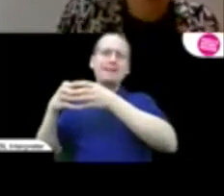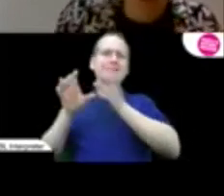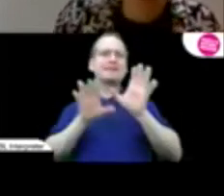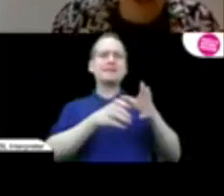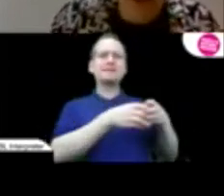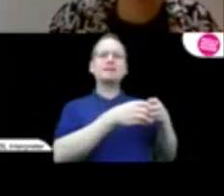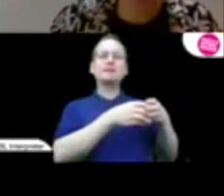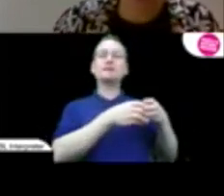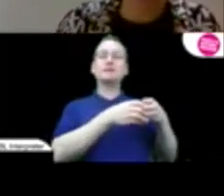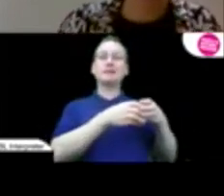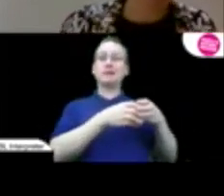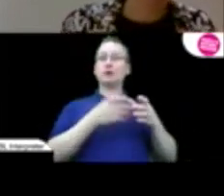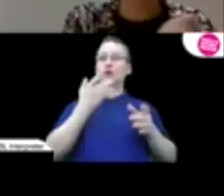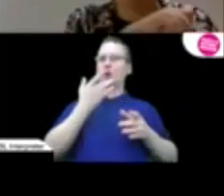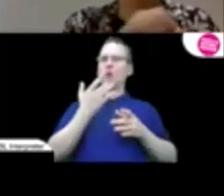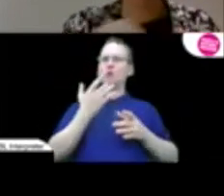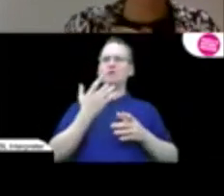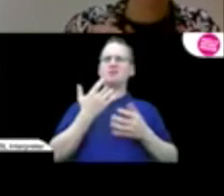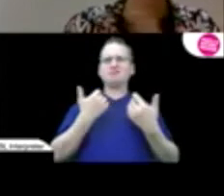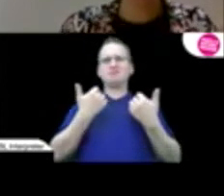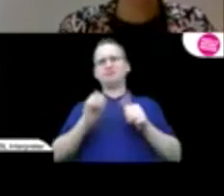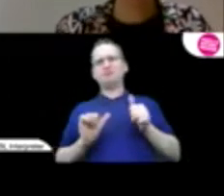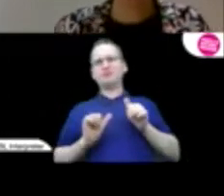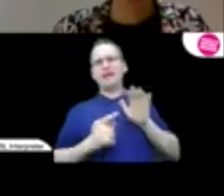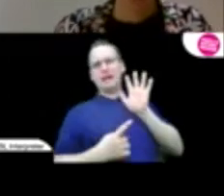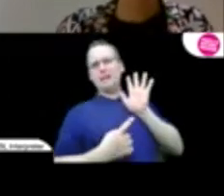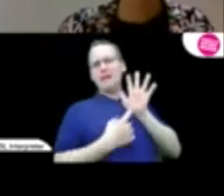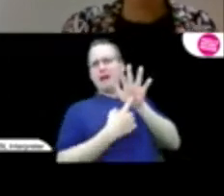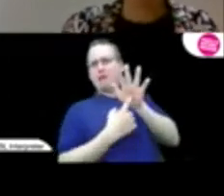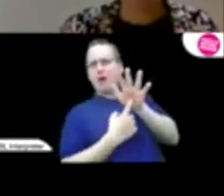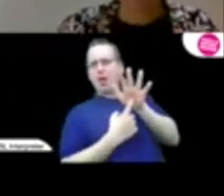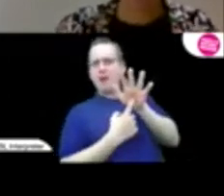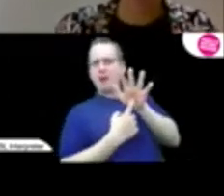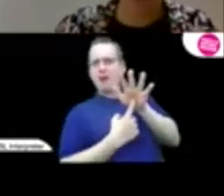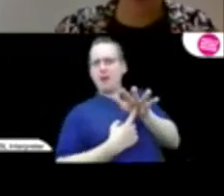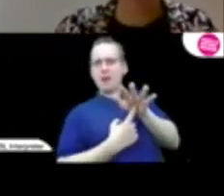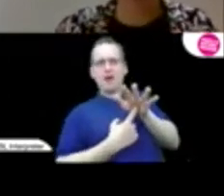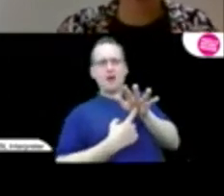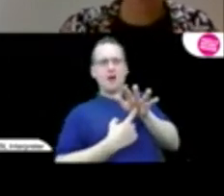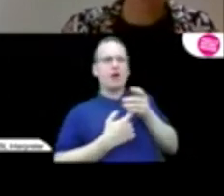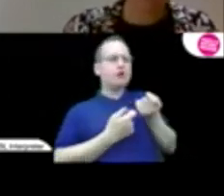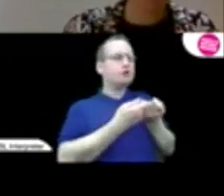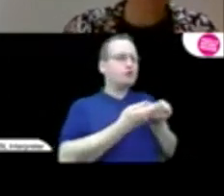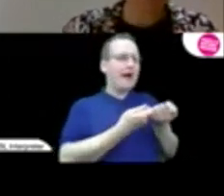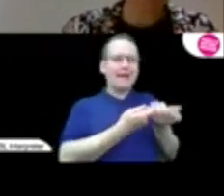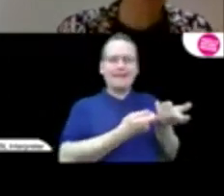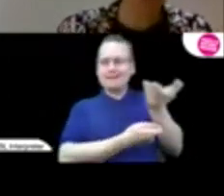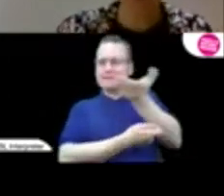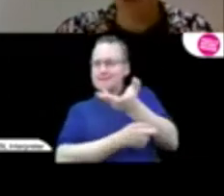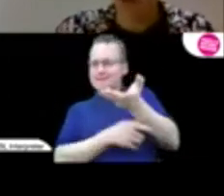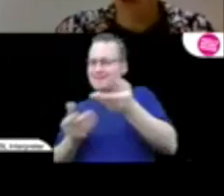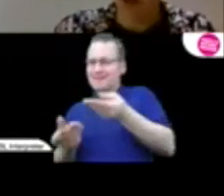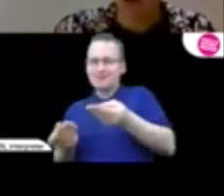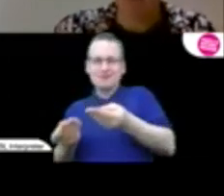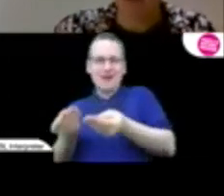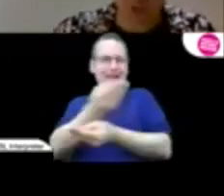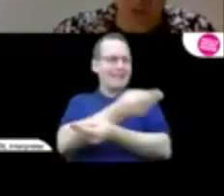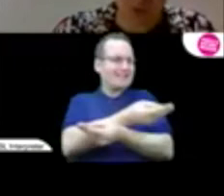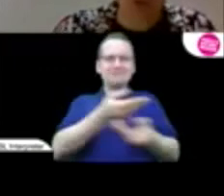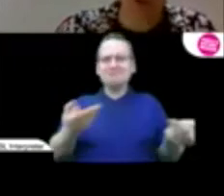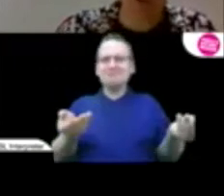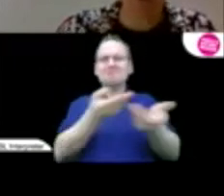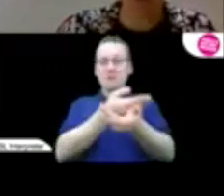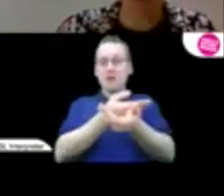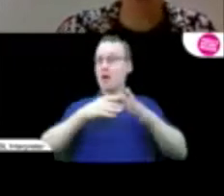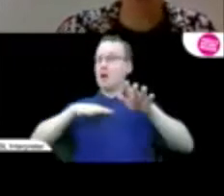of imperial trade and the transport of goods back and forth across the globe. And Britain